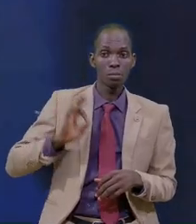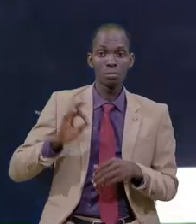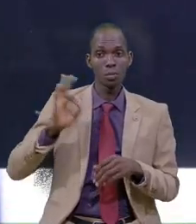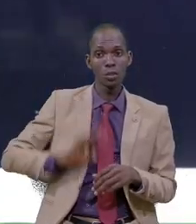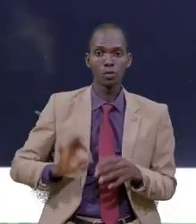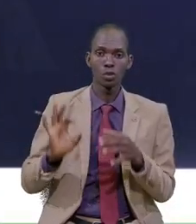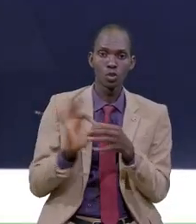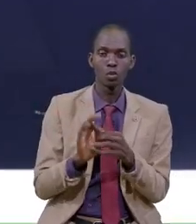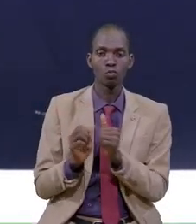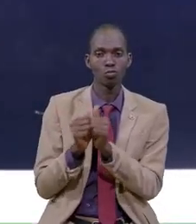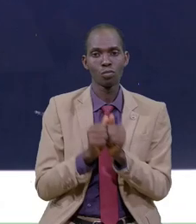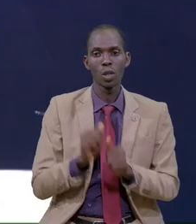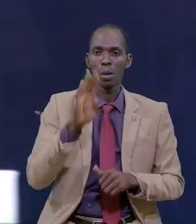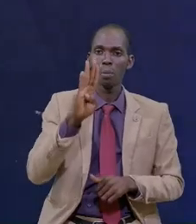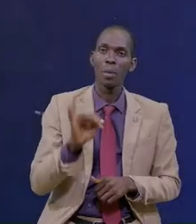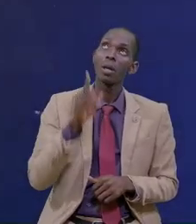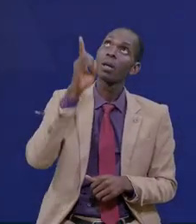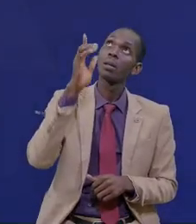God.